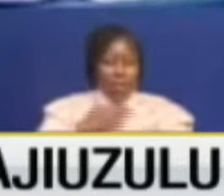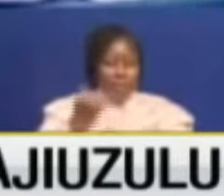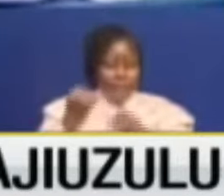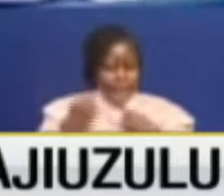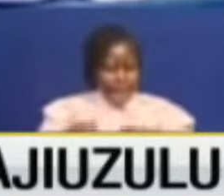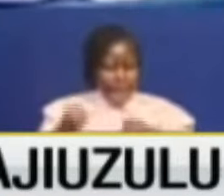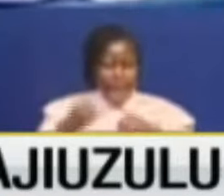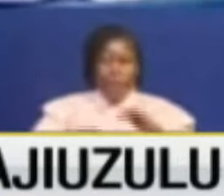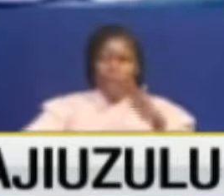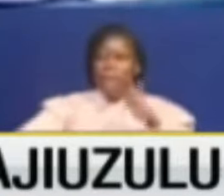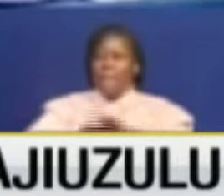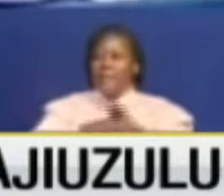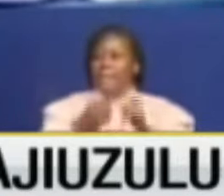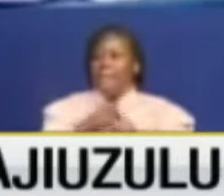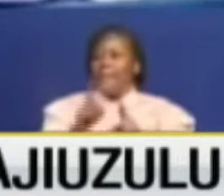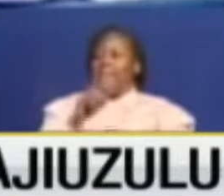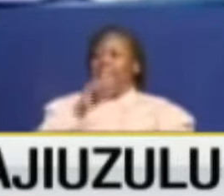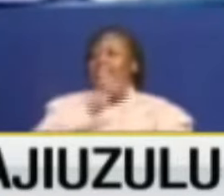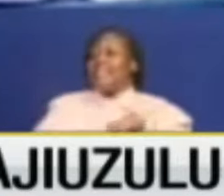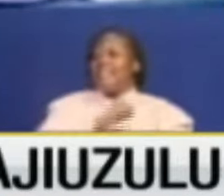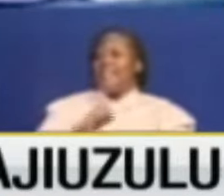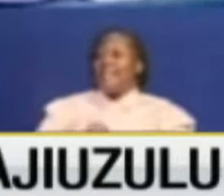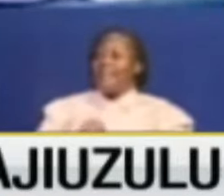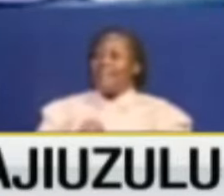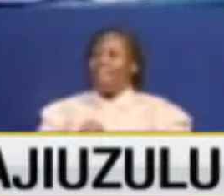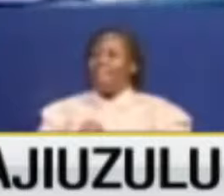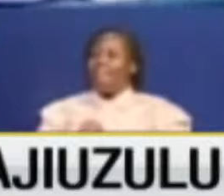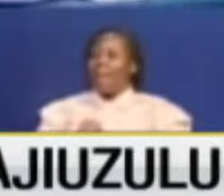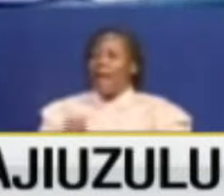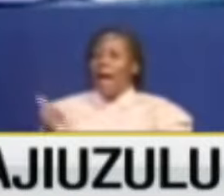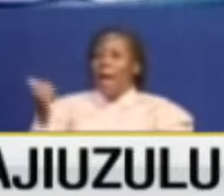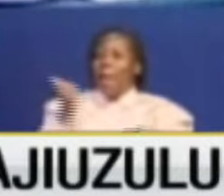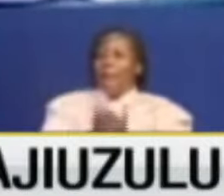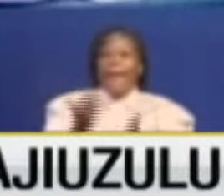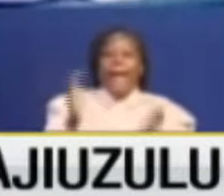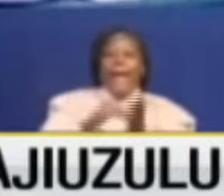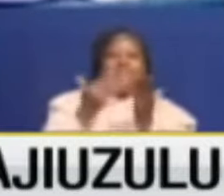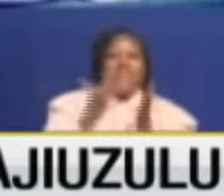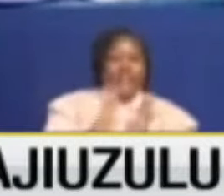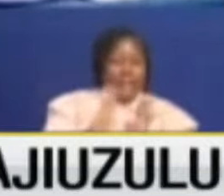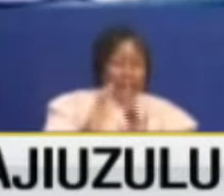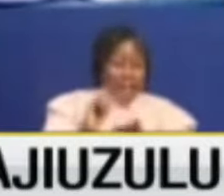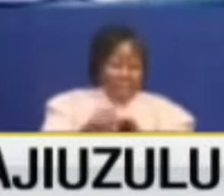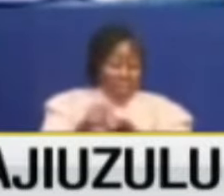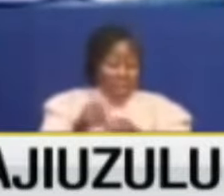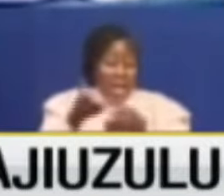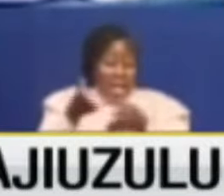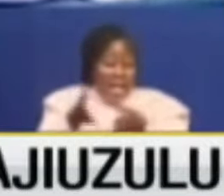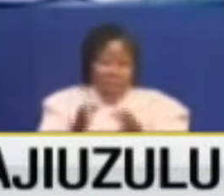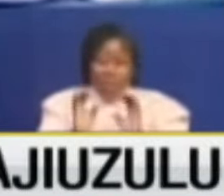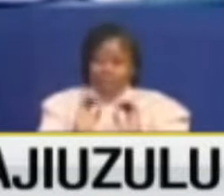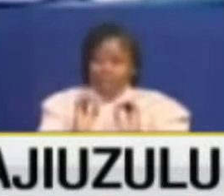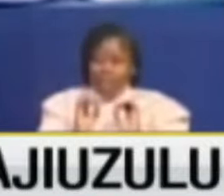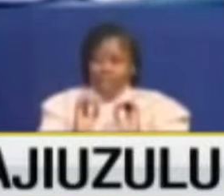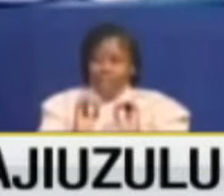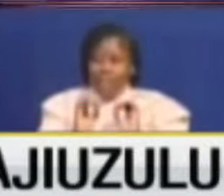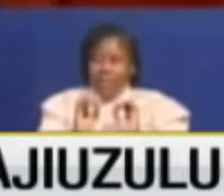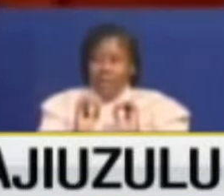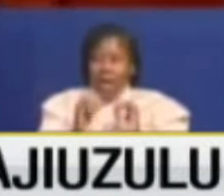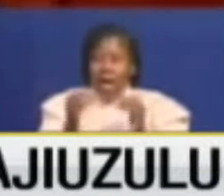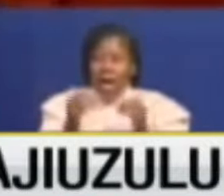to impeach, but the Senate reinstated her. At an appropriate time, not now, we shall play for you